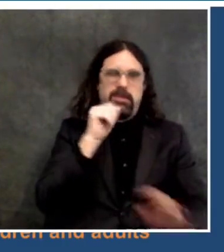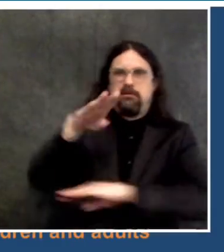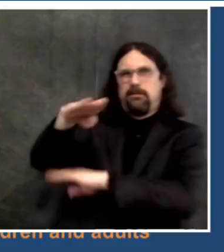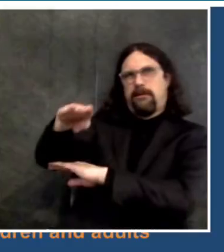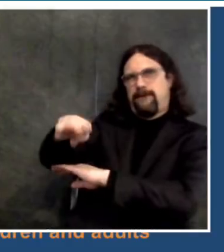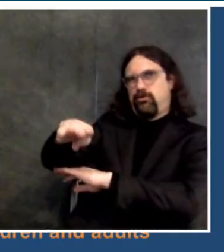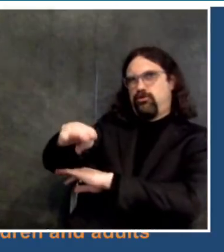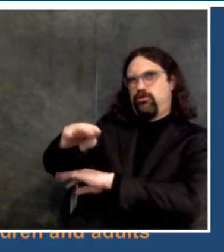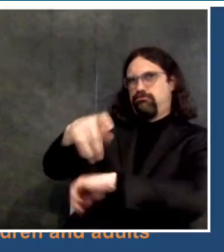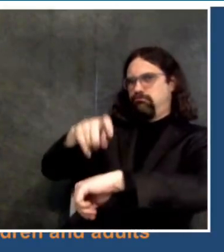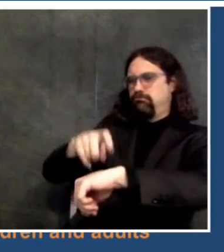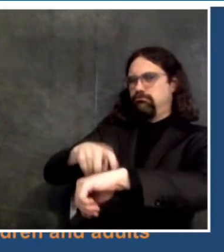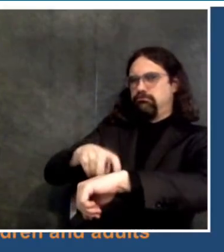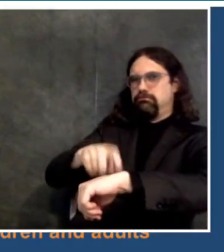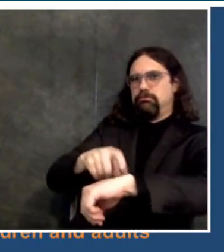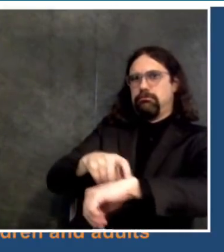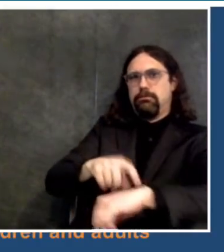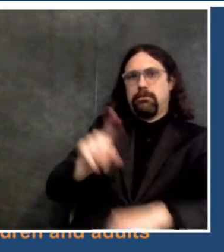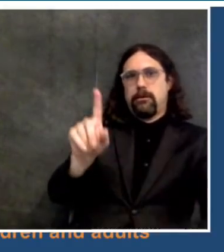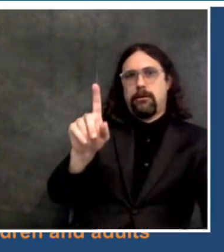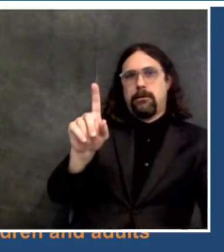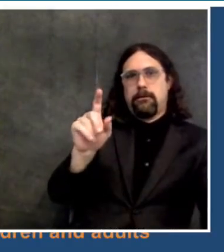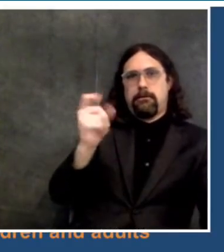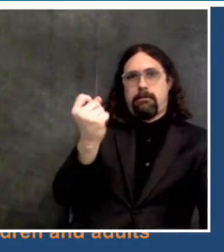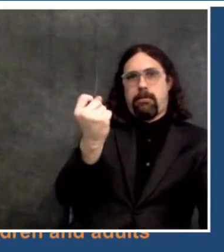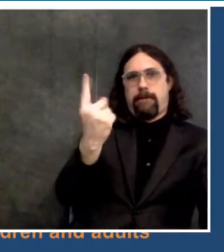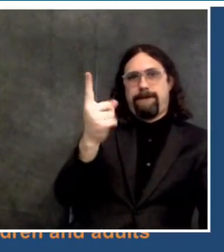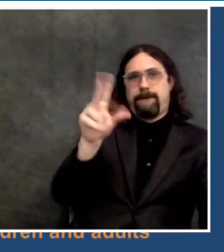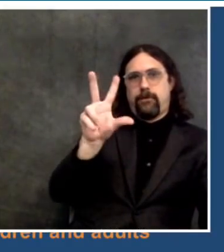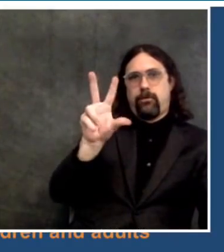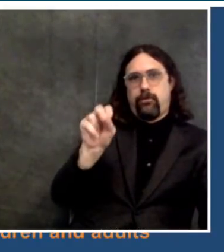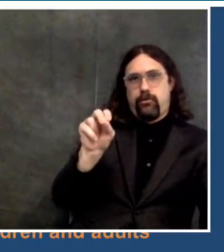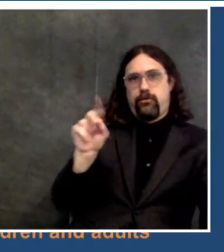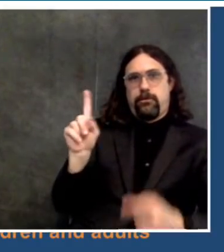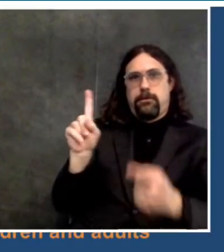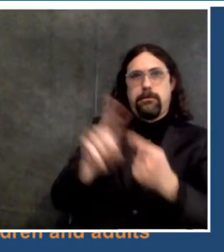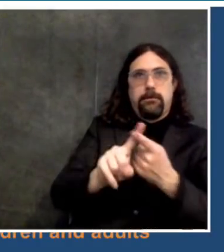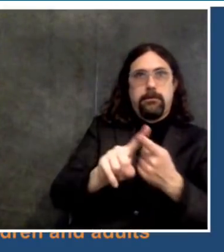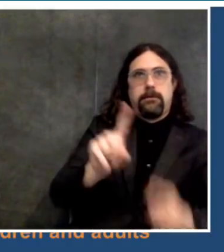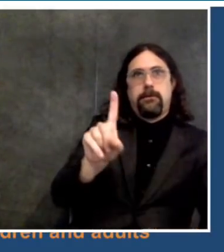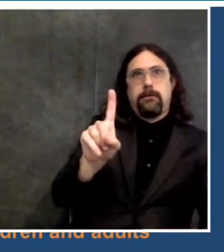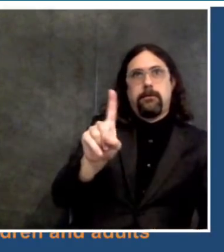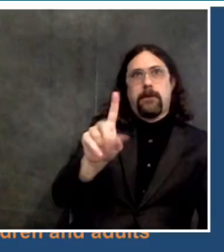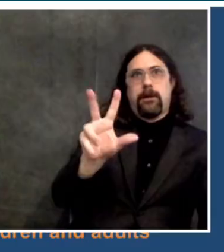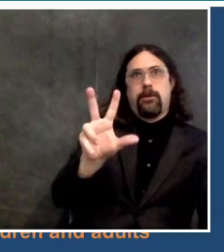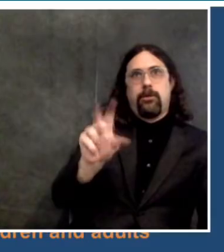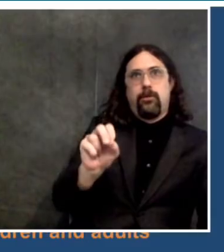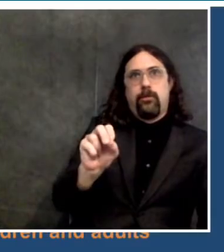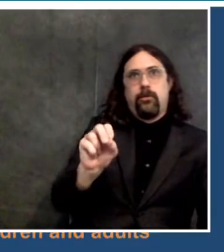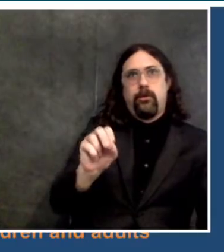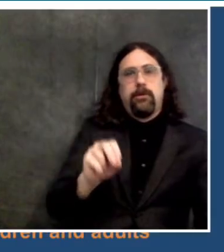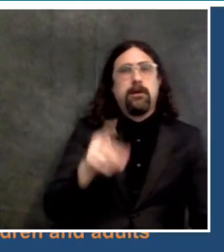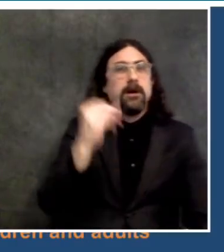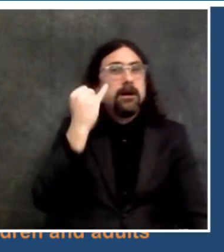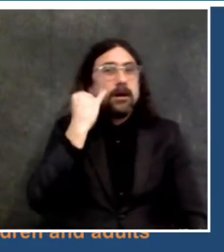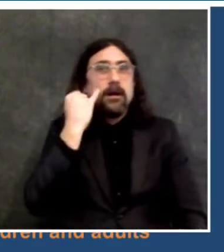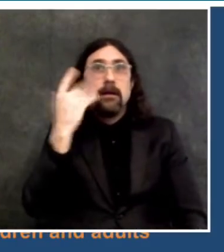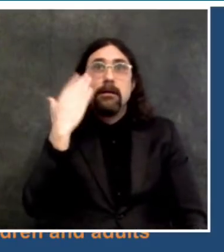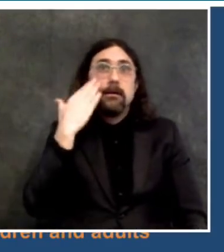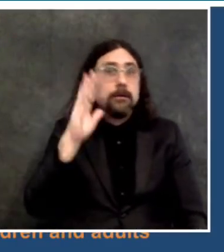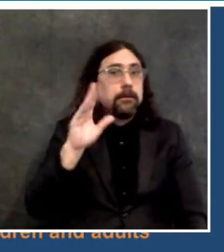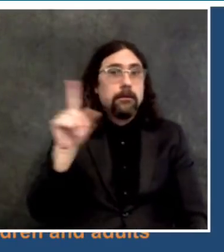want to find a school in your area, you can text the word food, or if you speak Spanish, the word comida, to